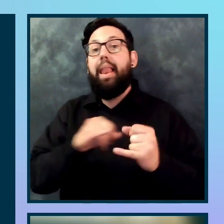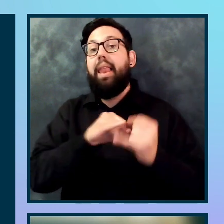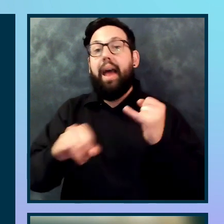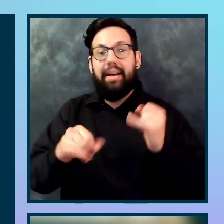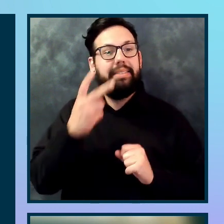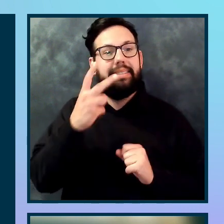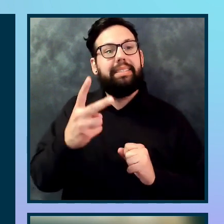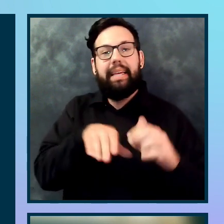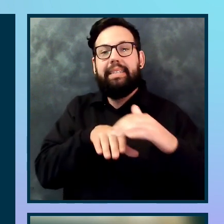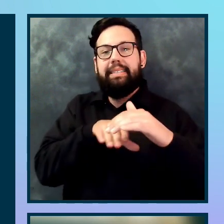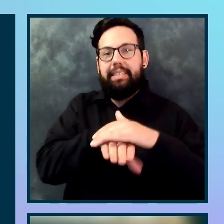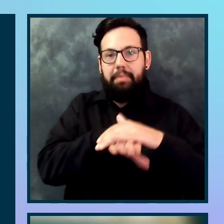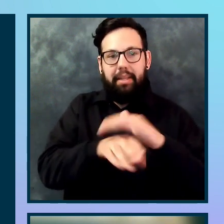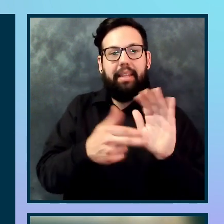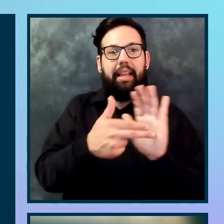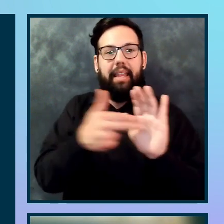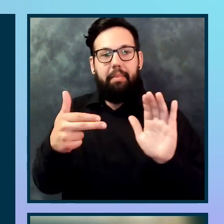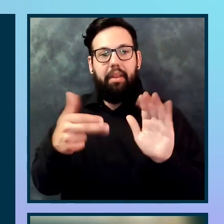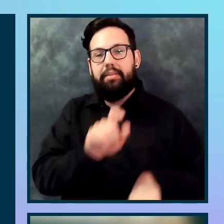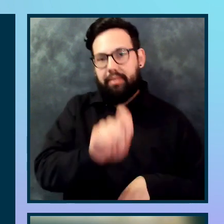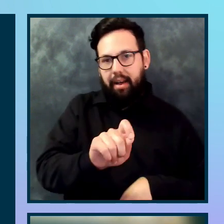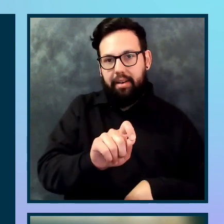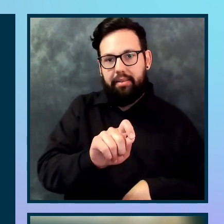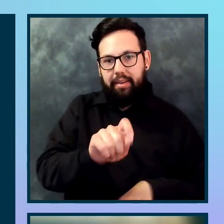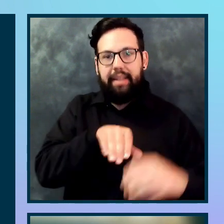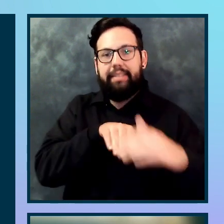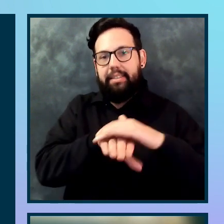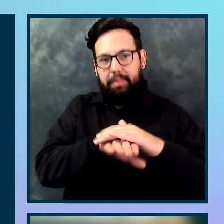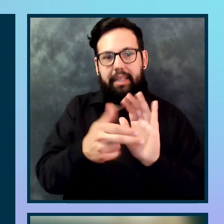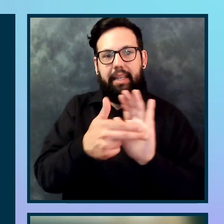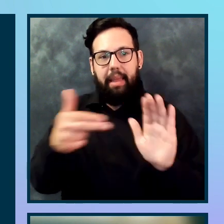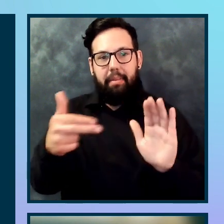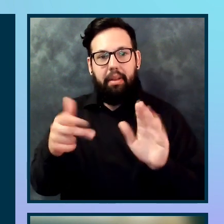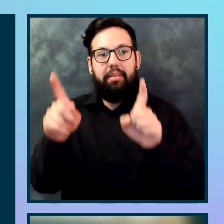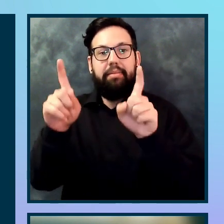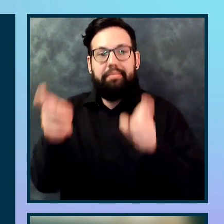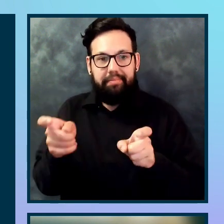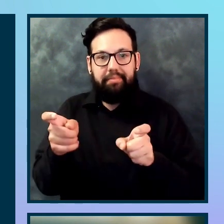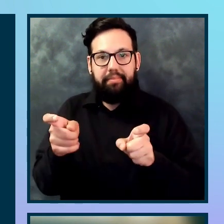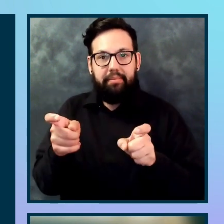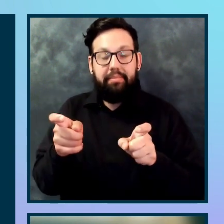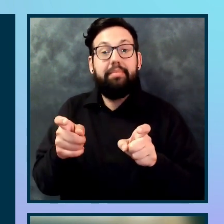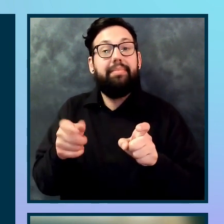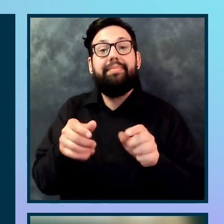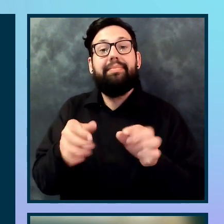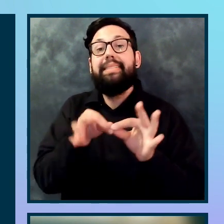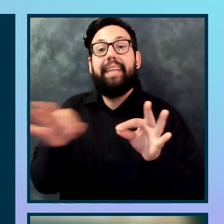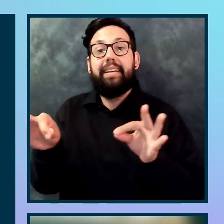accessibility label. We're saying dot accessibility label, and then we're giving it our text we want it to say, which is edit